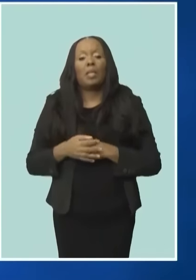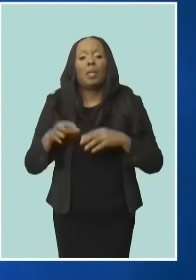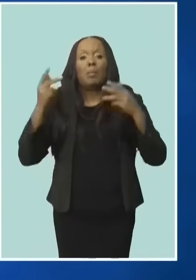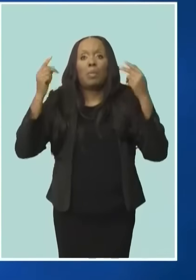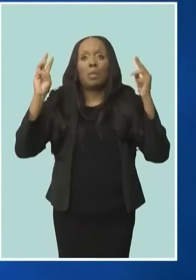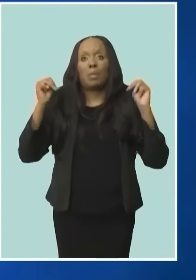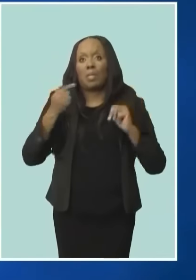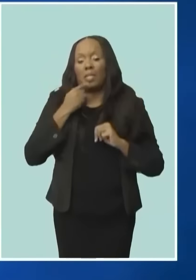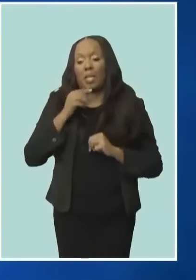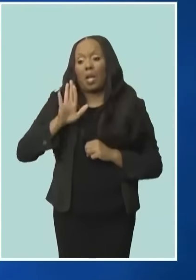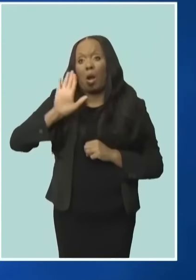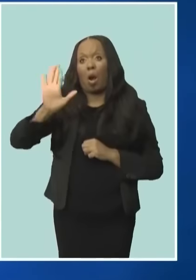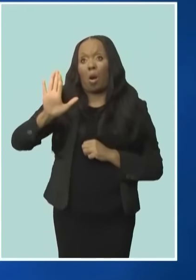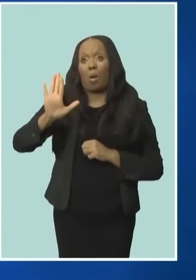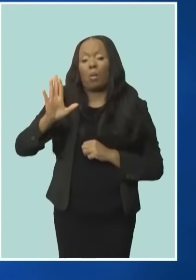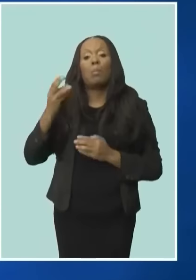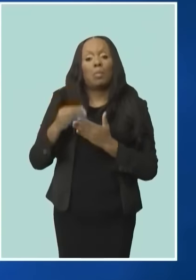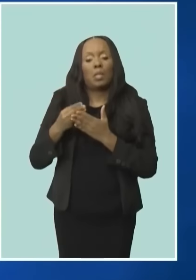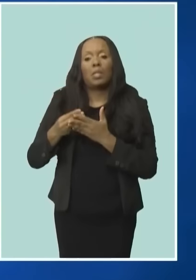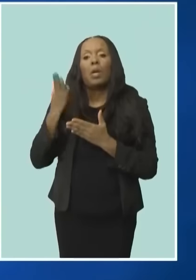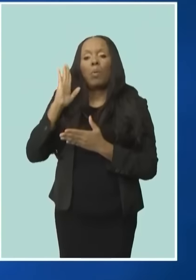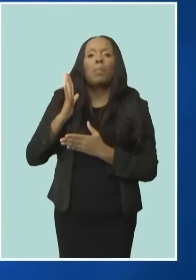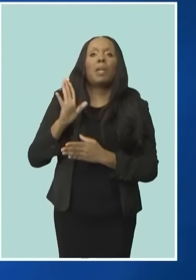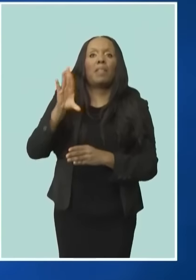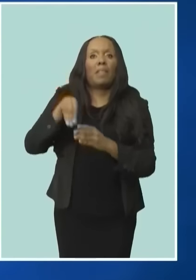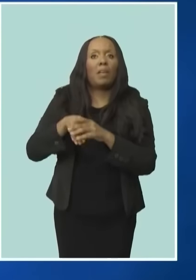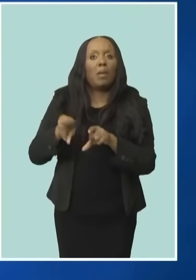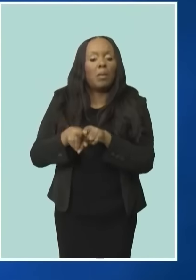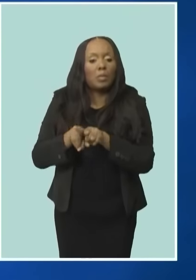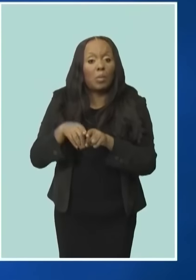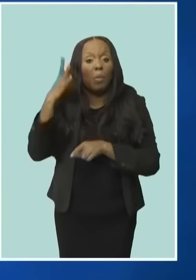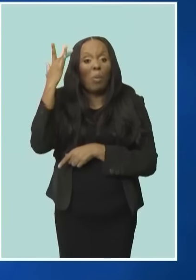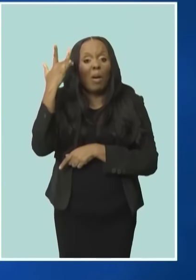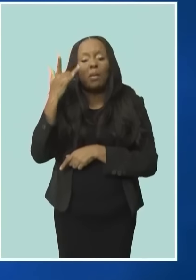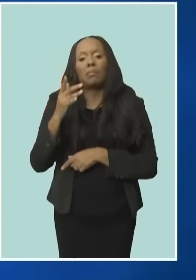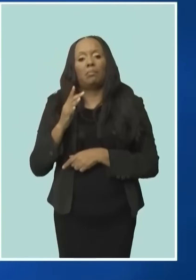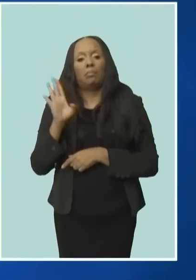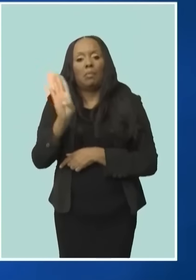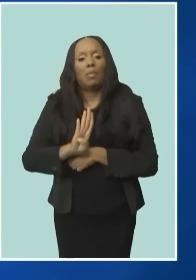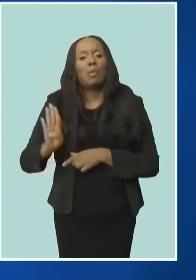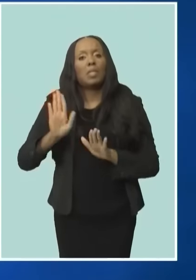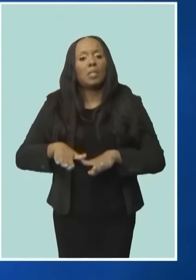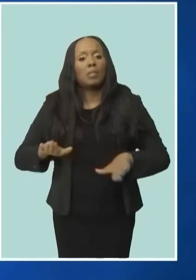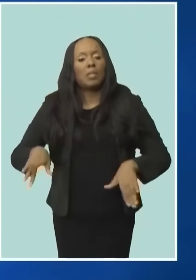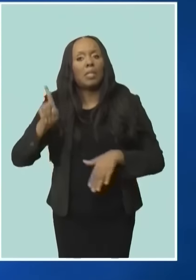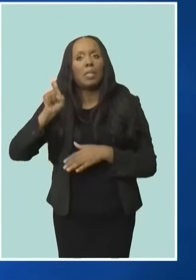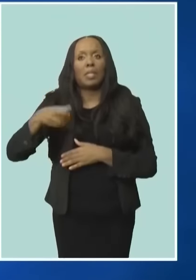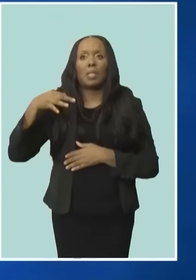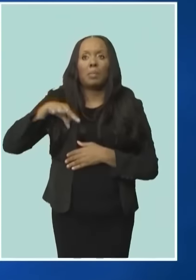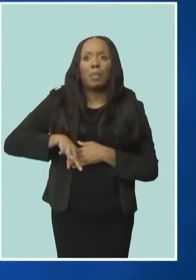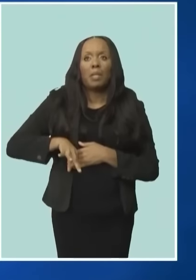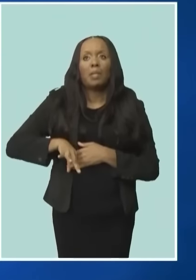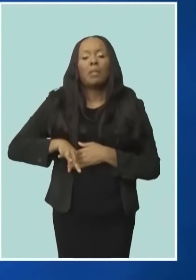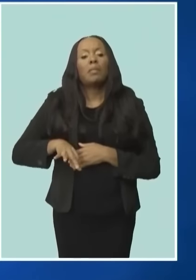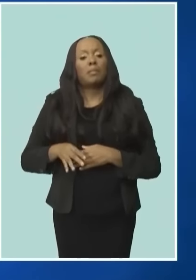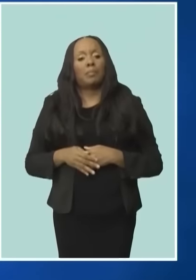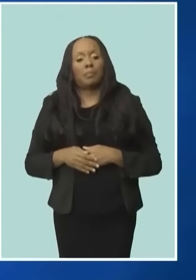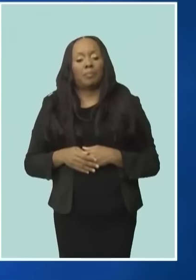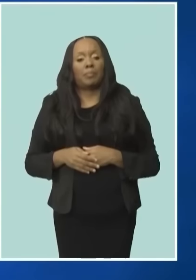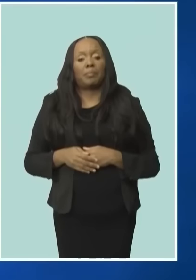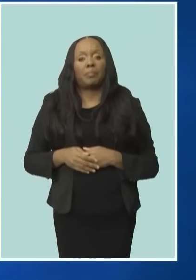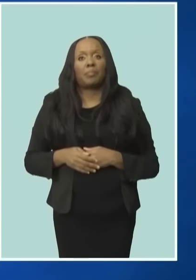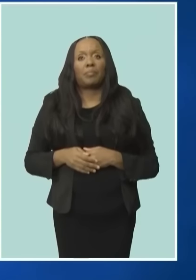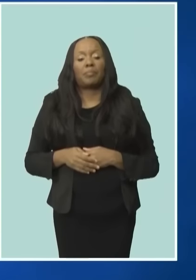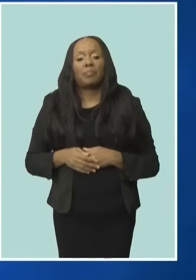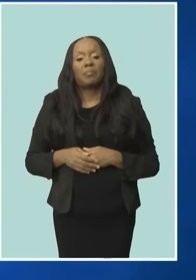into this initiative to ensure that the children of this country can truly benefit from the program's objectives. From being